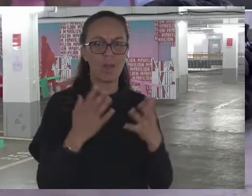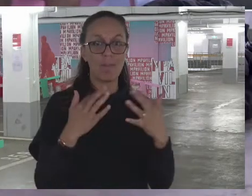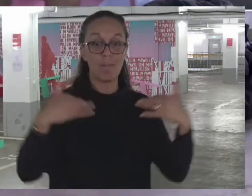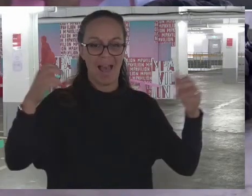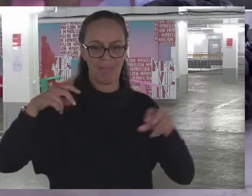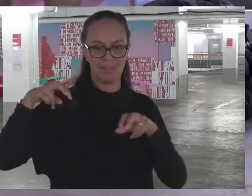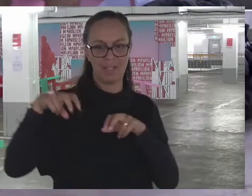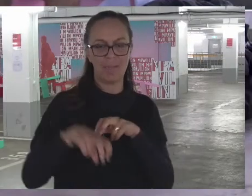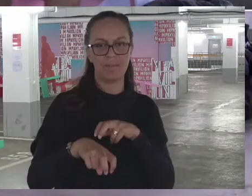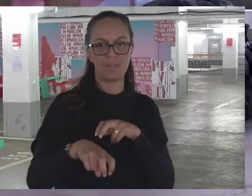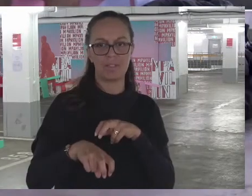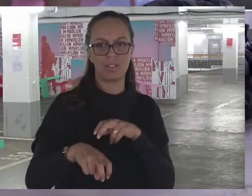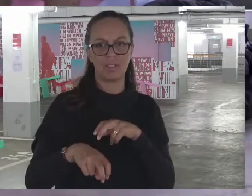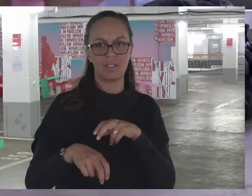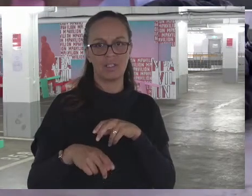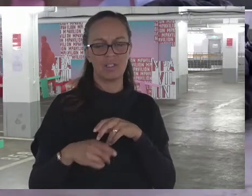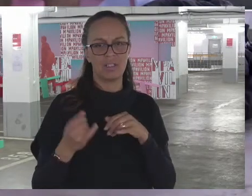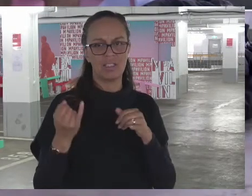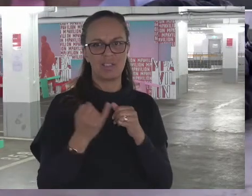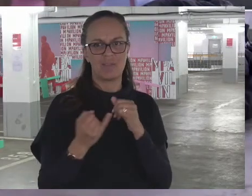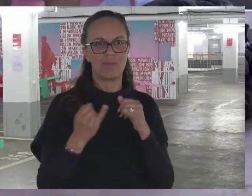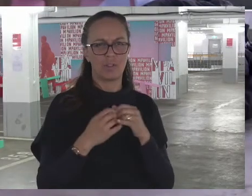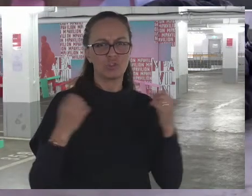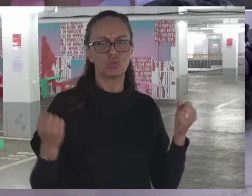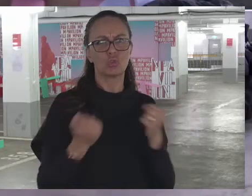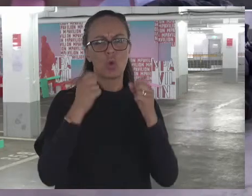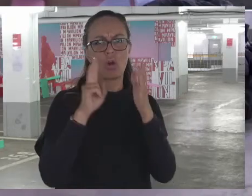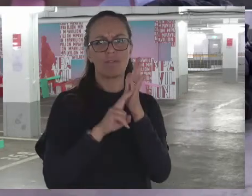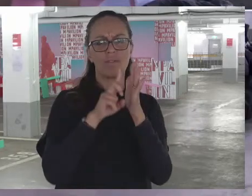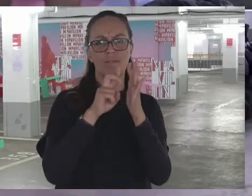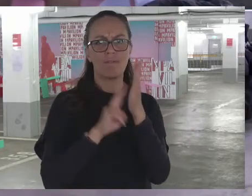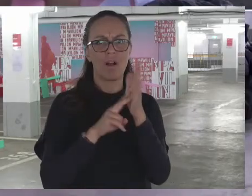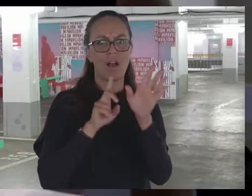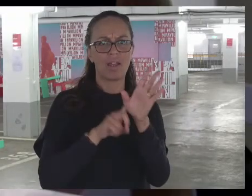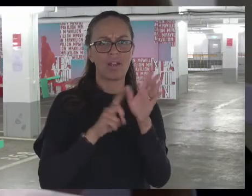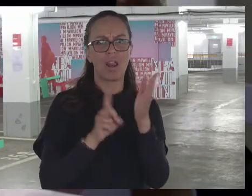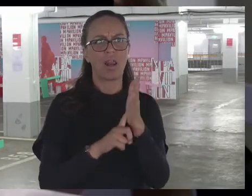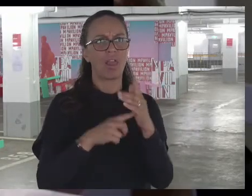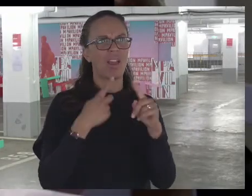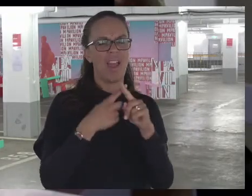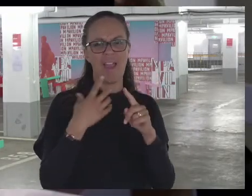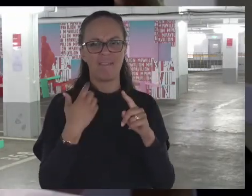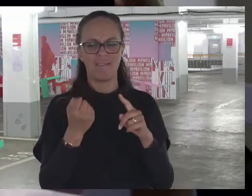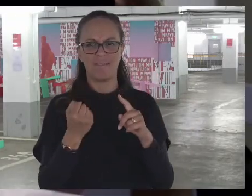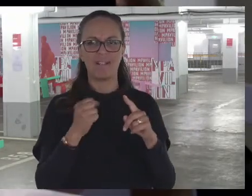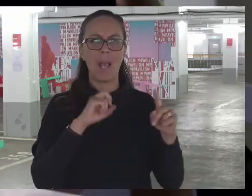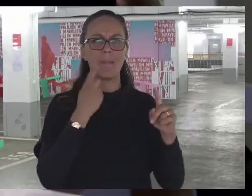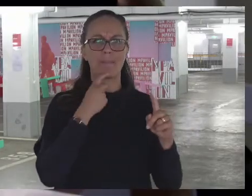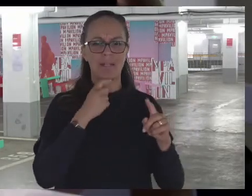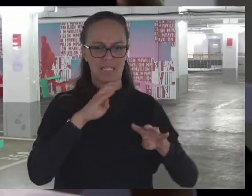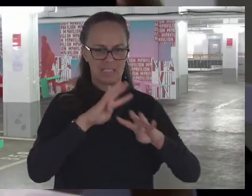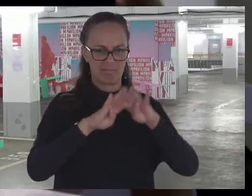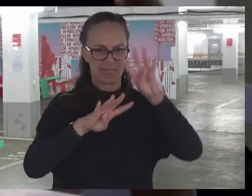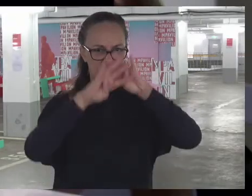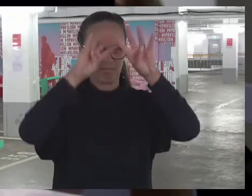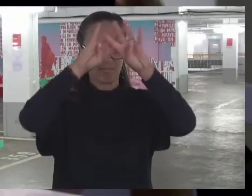form of very sort of like robust vinyl. There's scaffolding, there's concrete blocks, there's